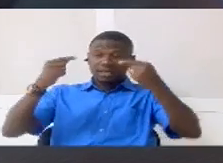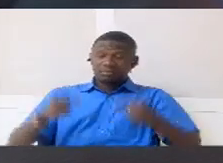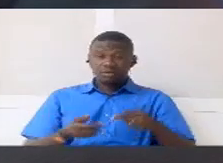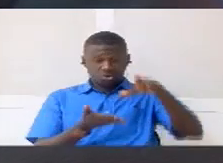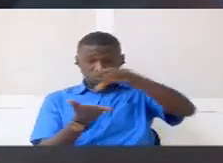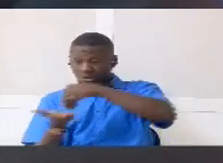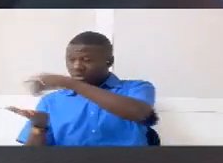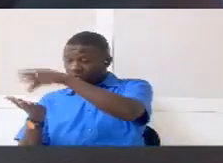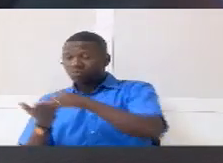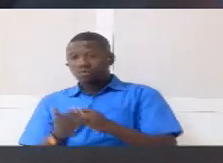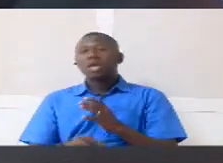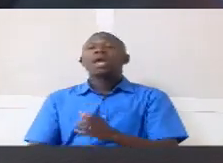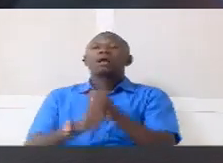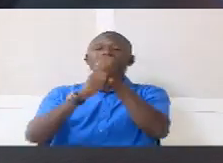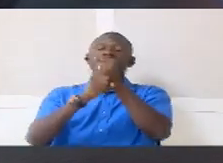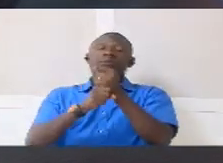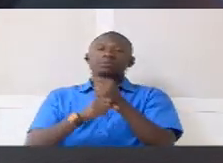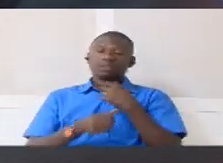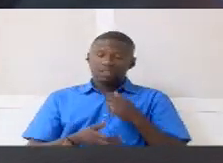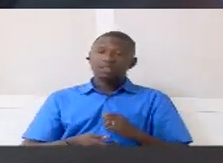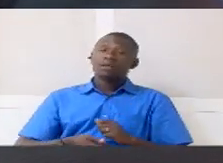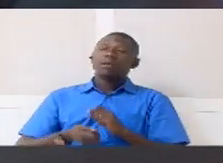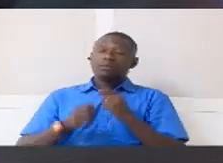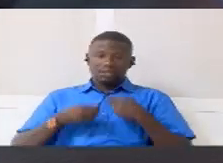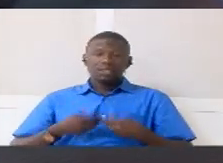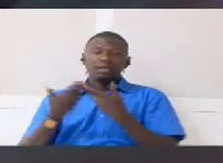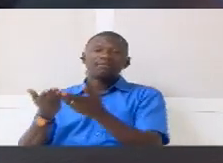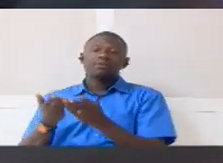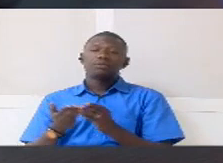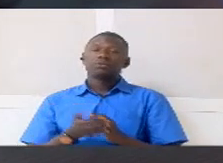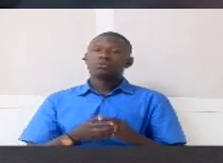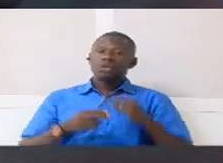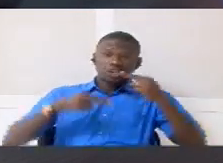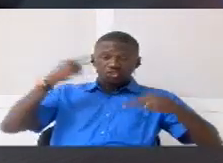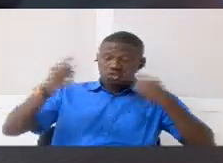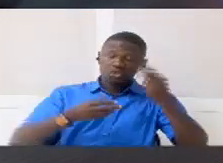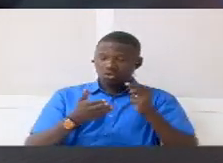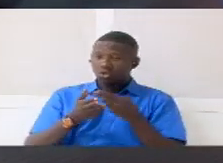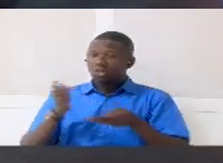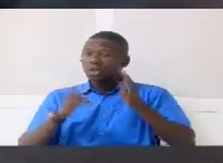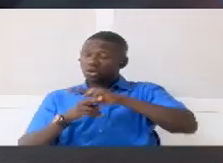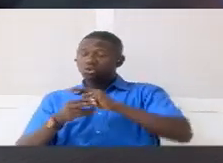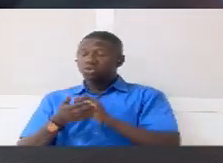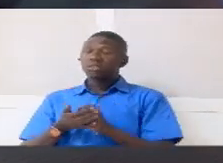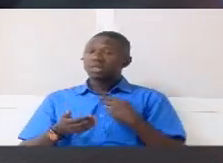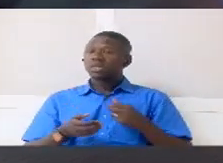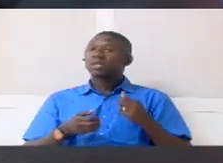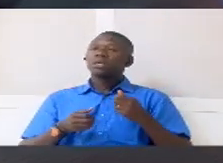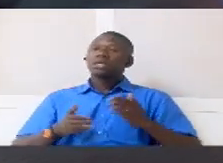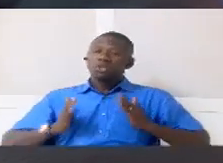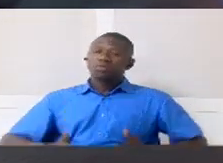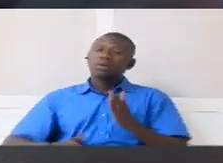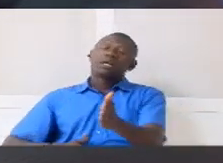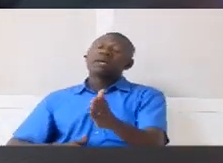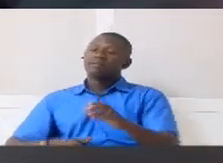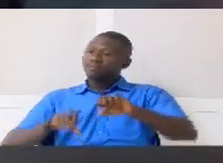in producing a true historical record of human rights violations that occurred in this